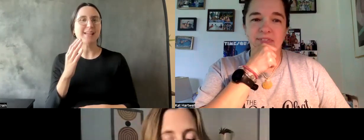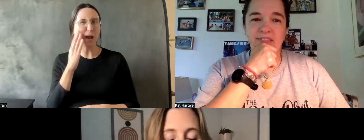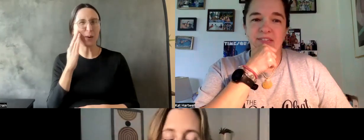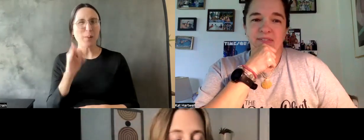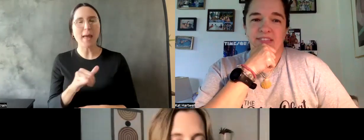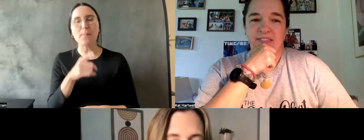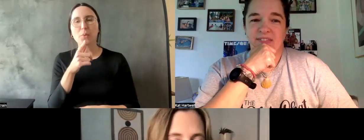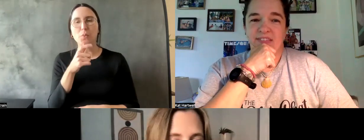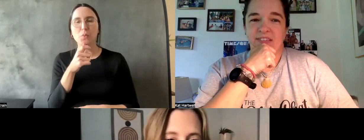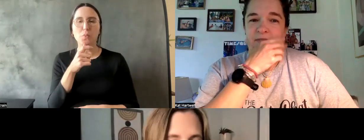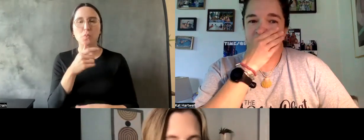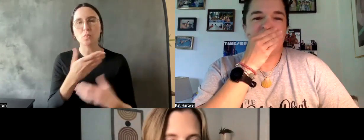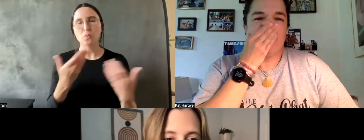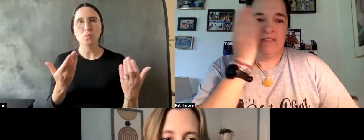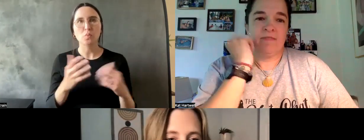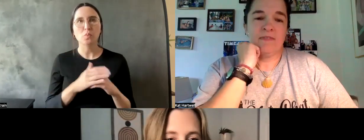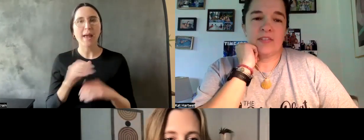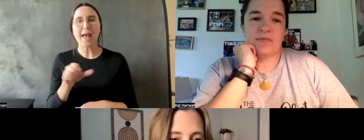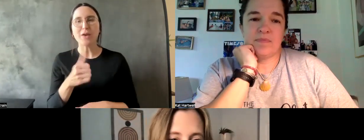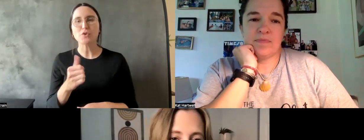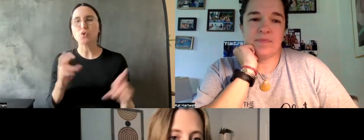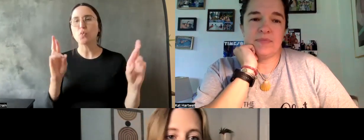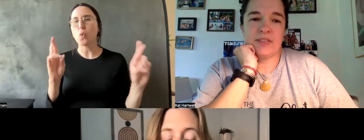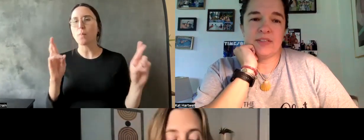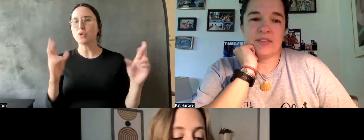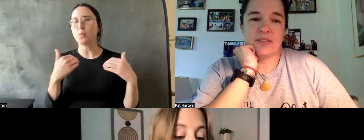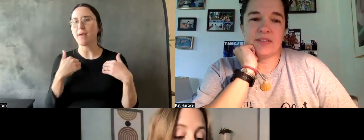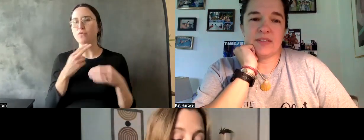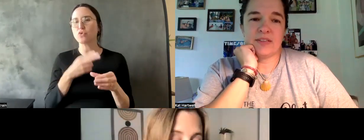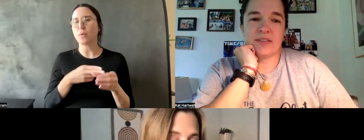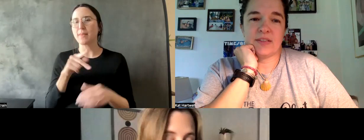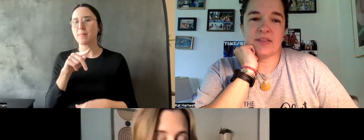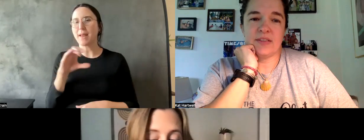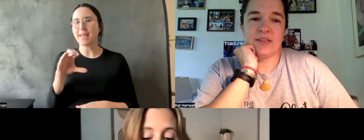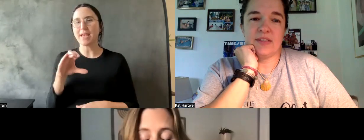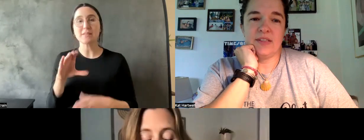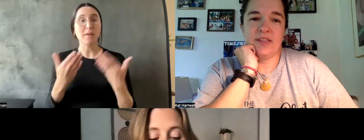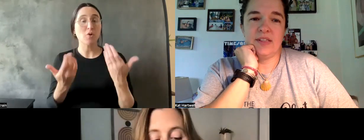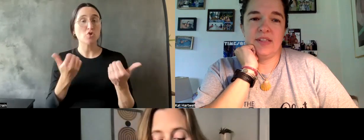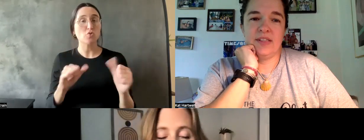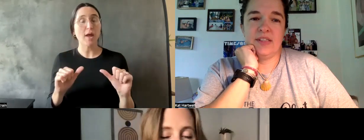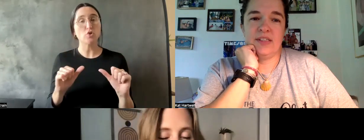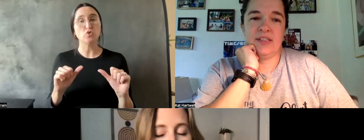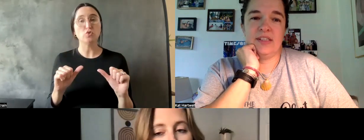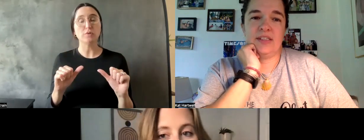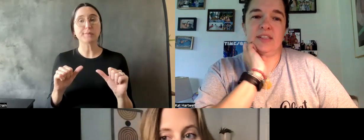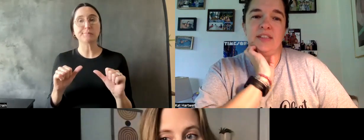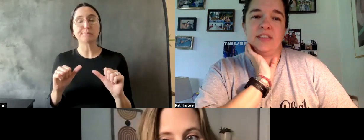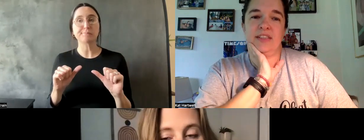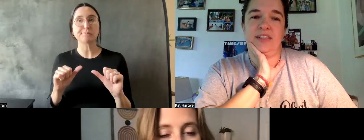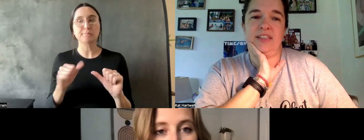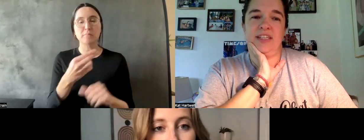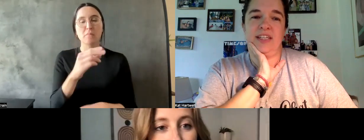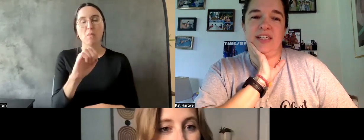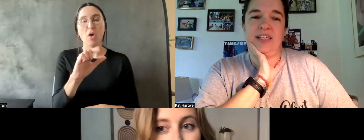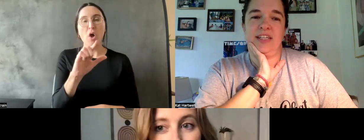who else? Like what, you said you wanted to branch off maybe a little bit from Hallmark eventually. So I'm just curious what that looks like